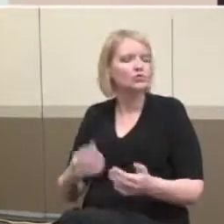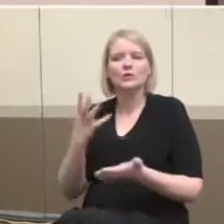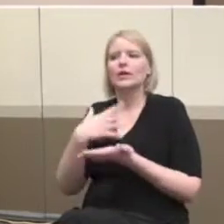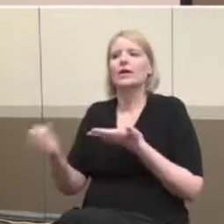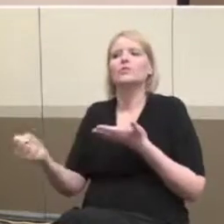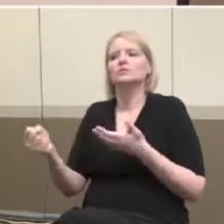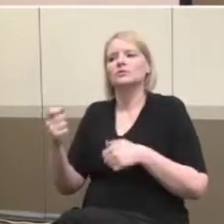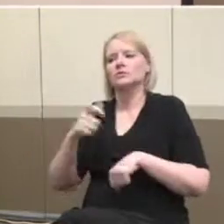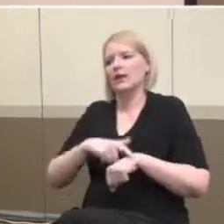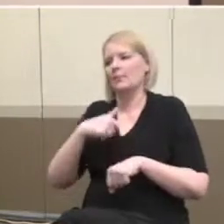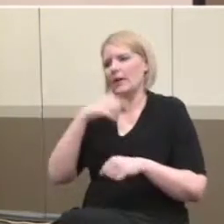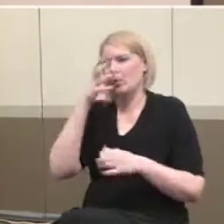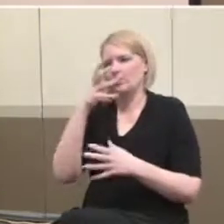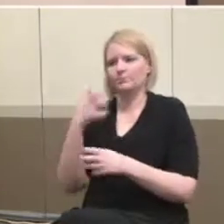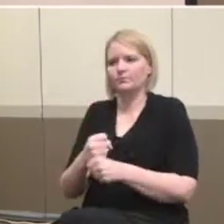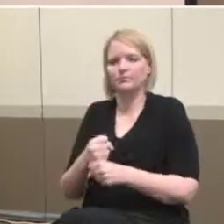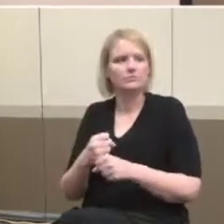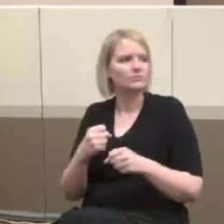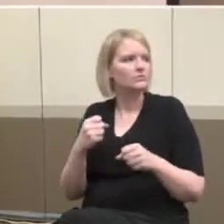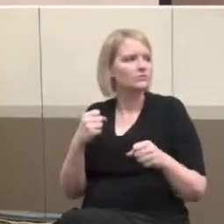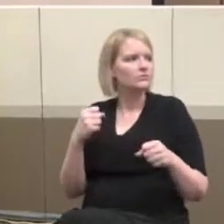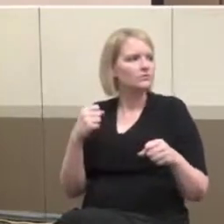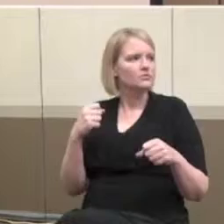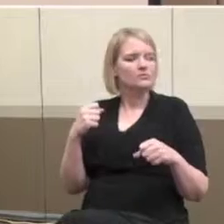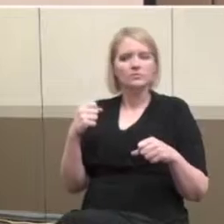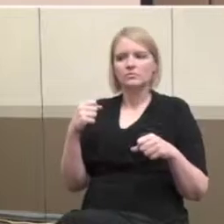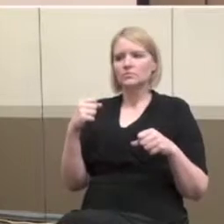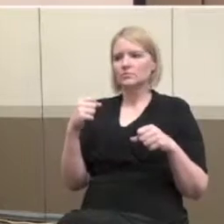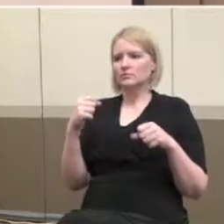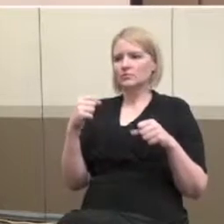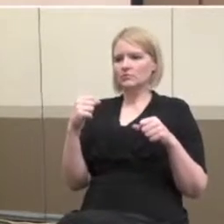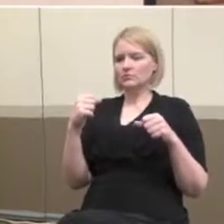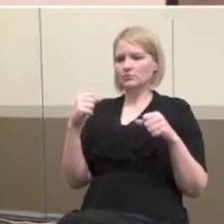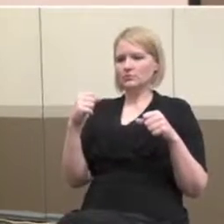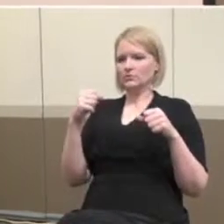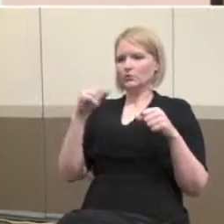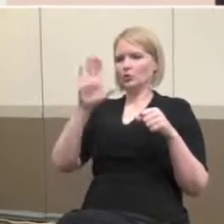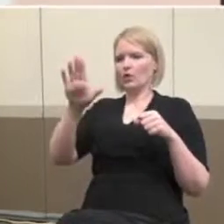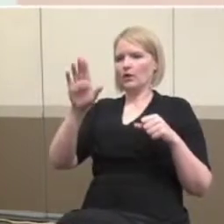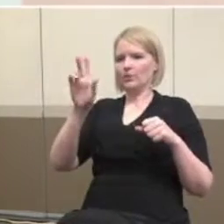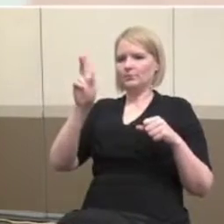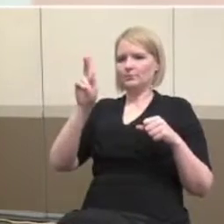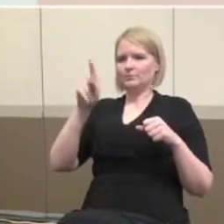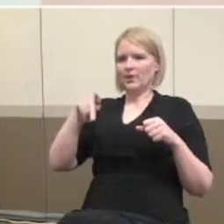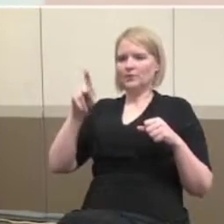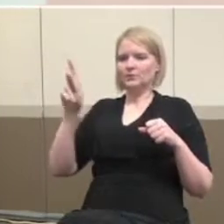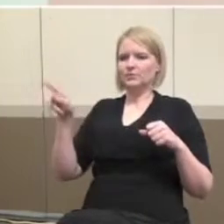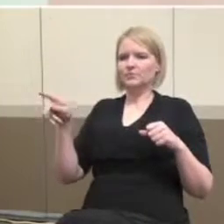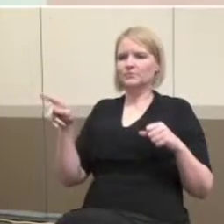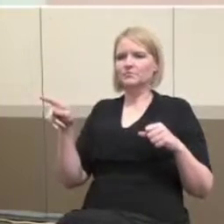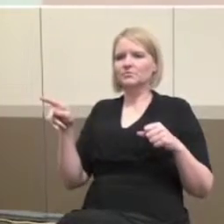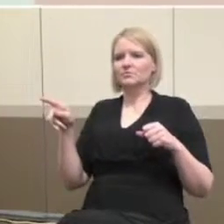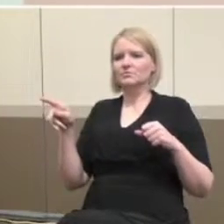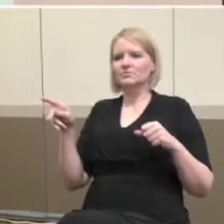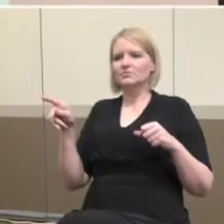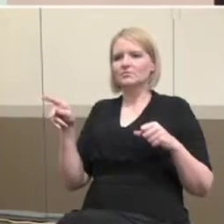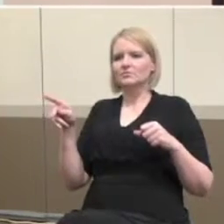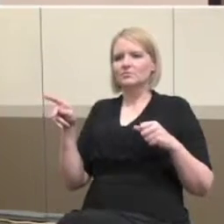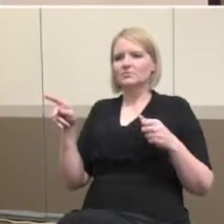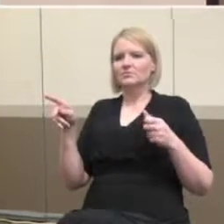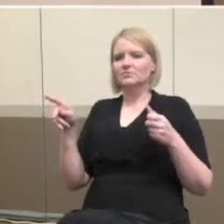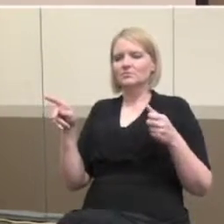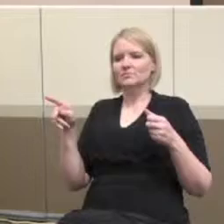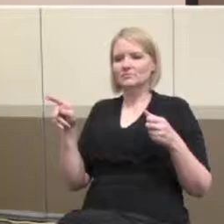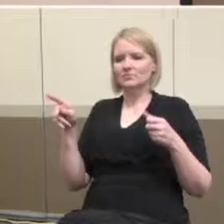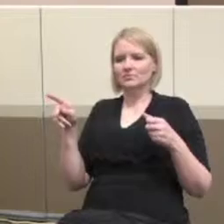little bit short on time, and I know Jill's going to speak next. But in your PowerPoint, I've listed some of the ways that you can really